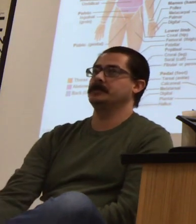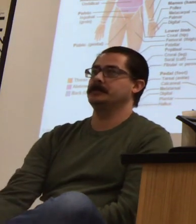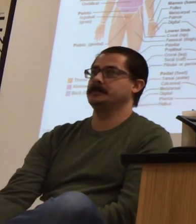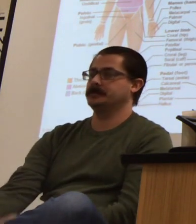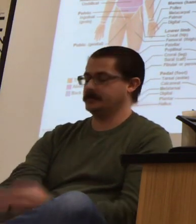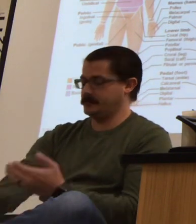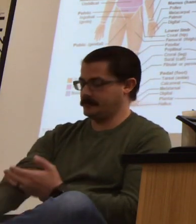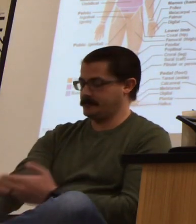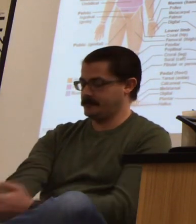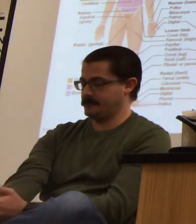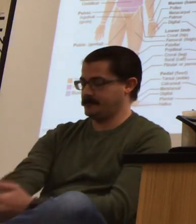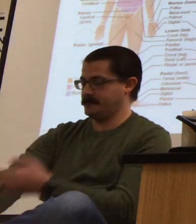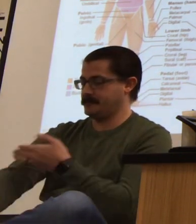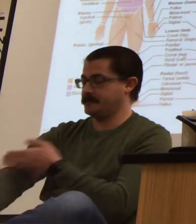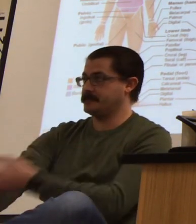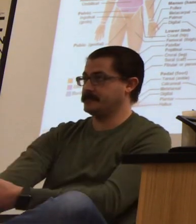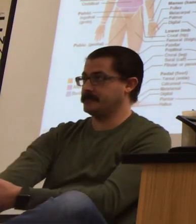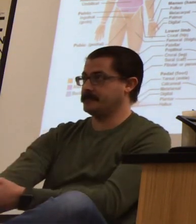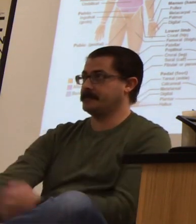Go over here.